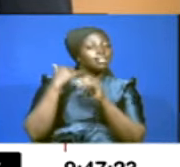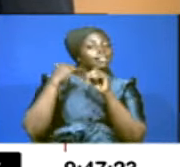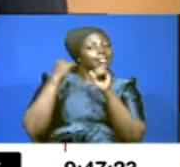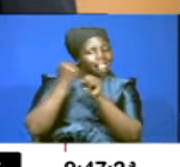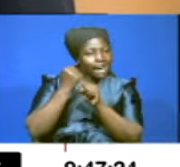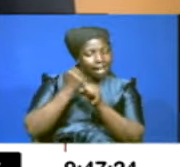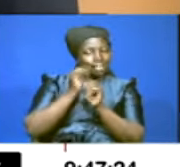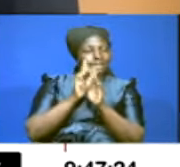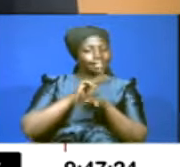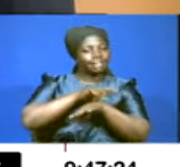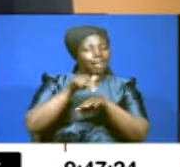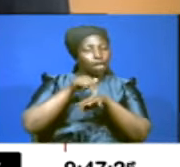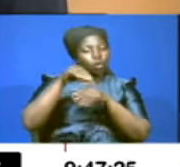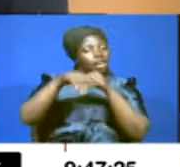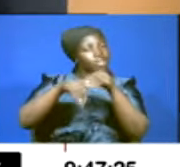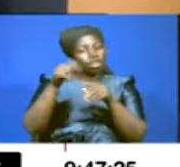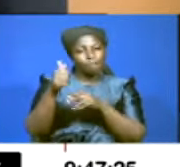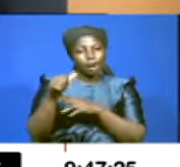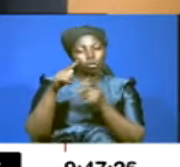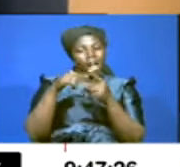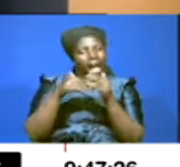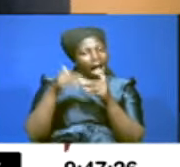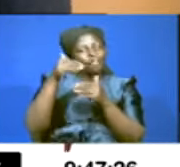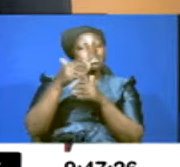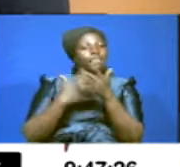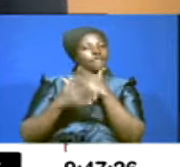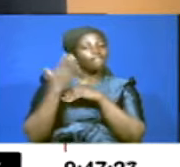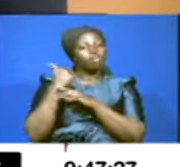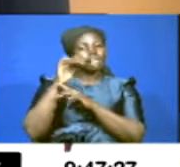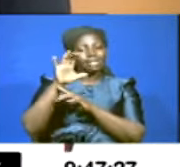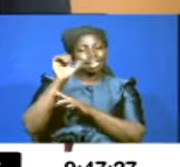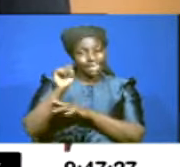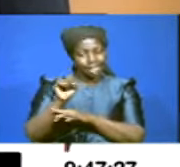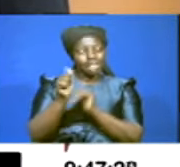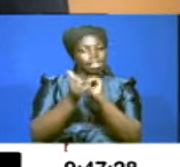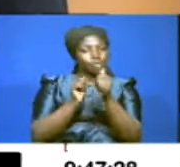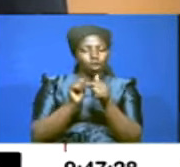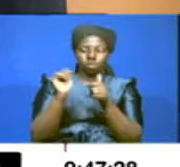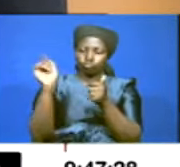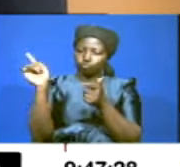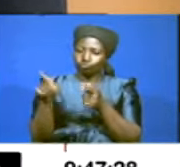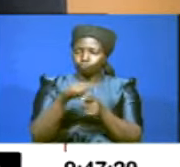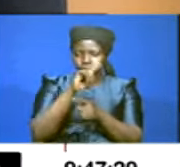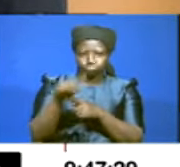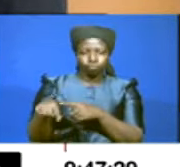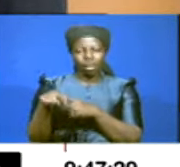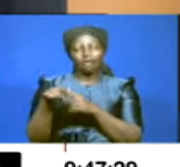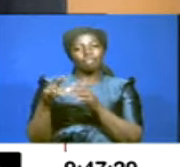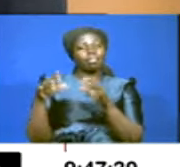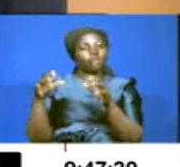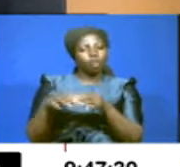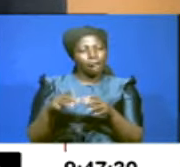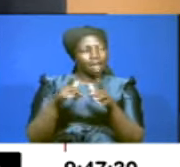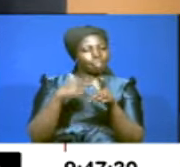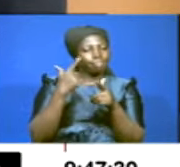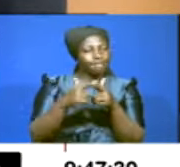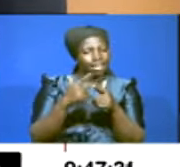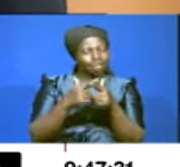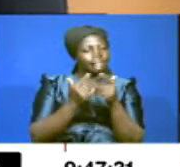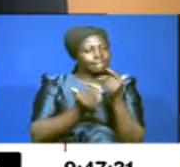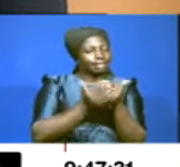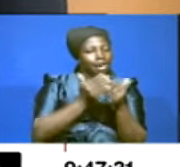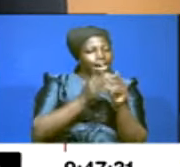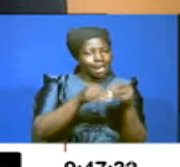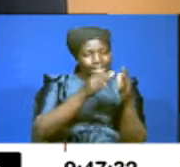elections after it was disbanded by former sports cabinet secretary Amina Mohamed and a caretaker committee formed to run